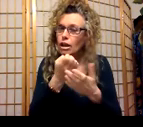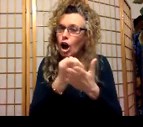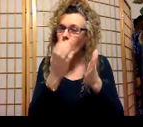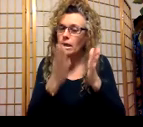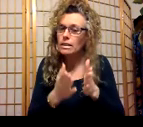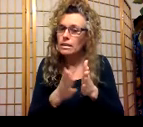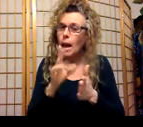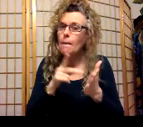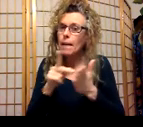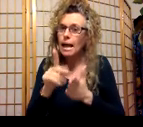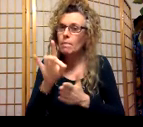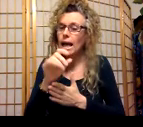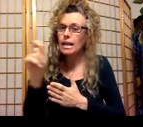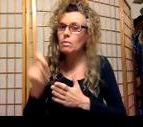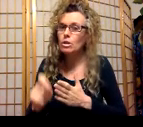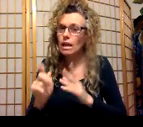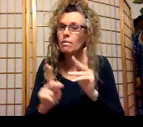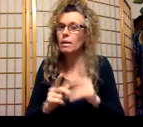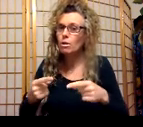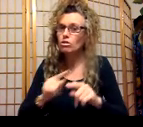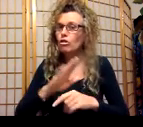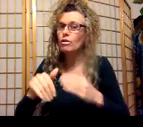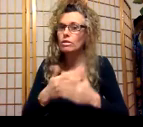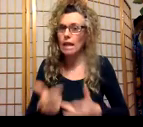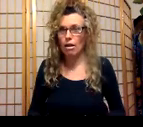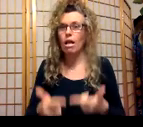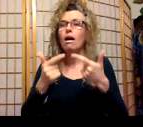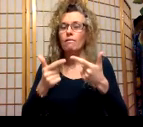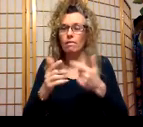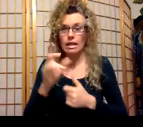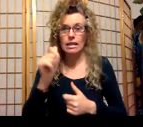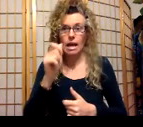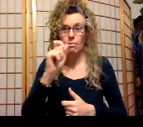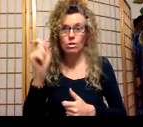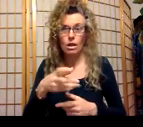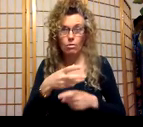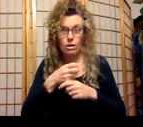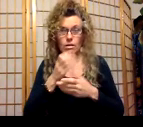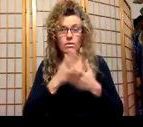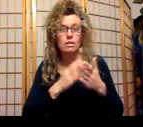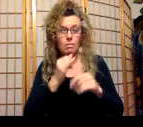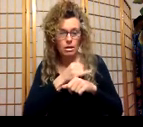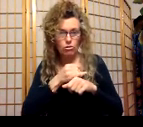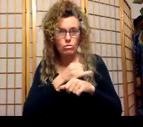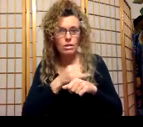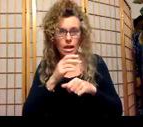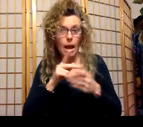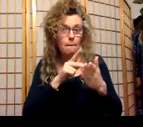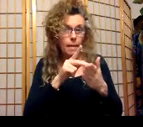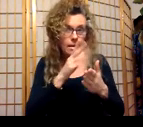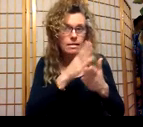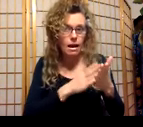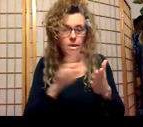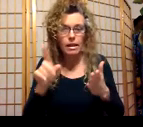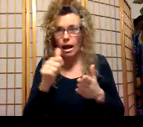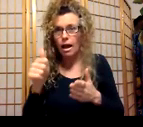by 80% of the people during their entire lifetime. 10% receives some interest and pays some, and